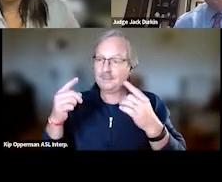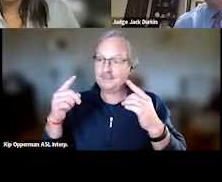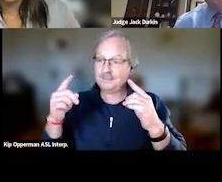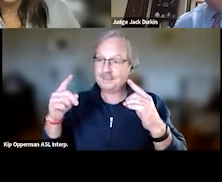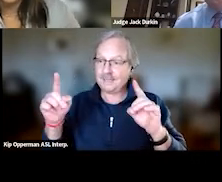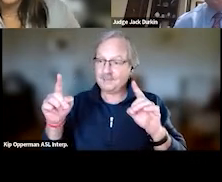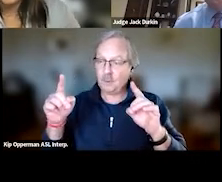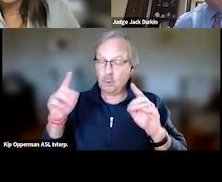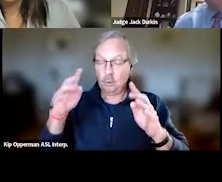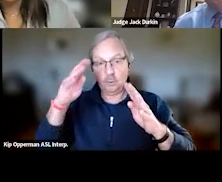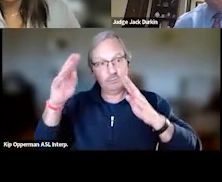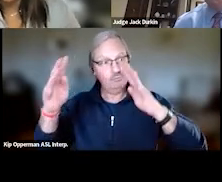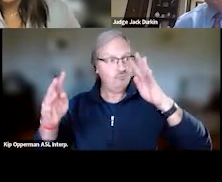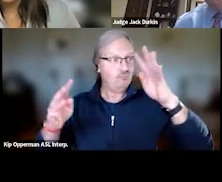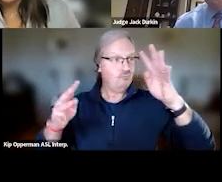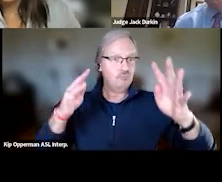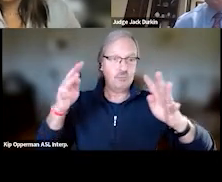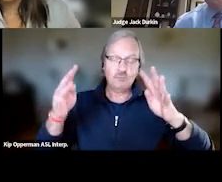creating